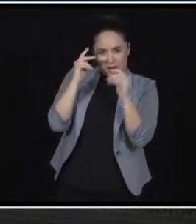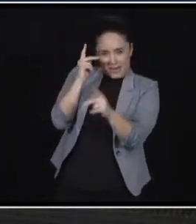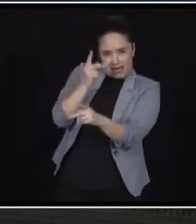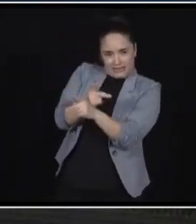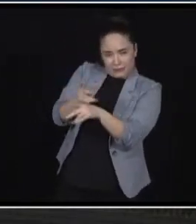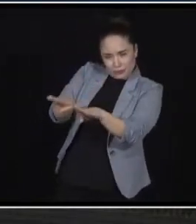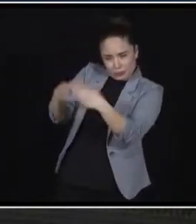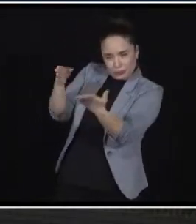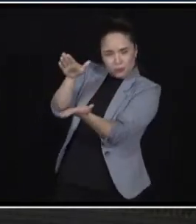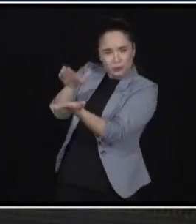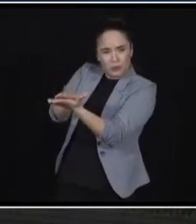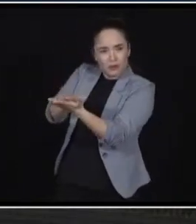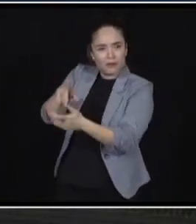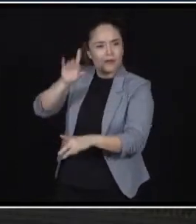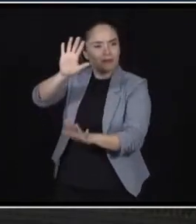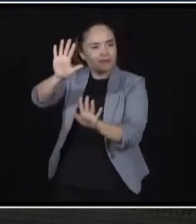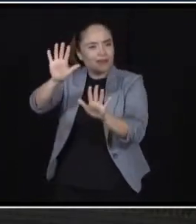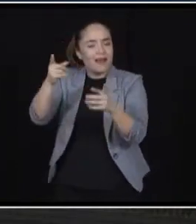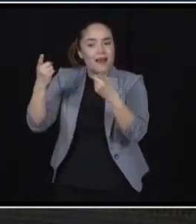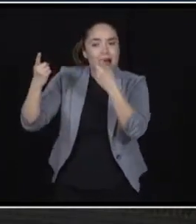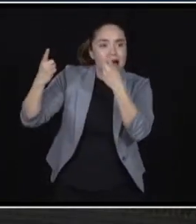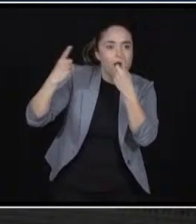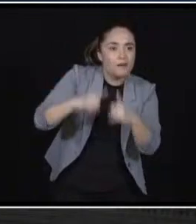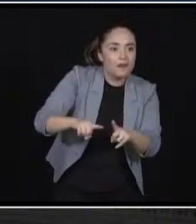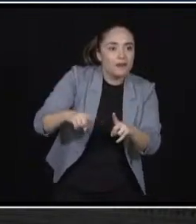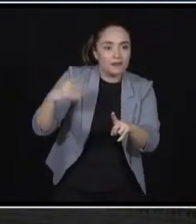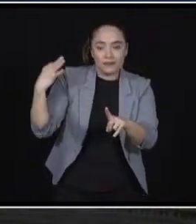and on Saturday. Follow-up?